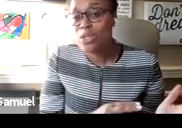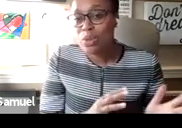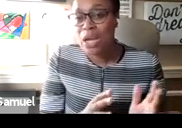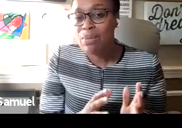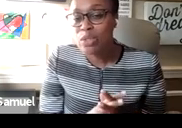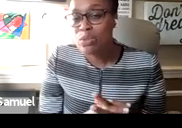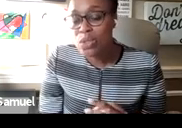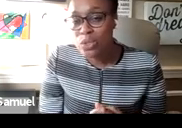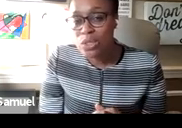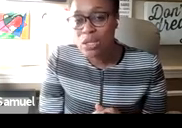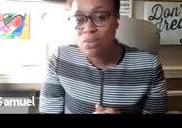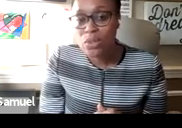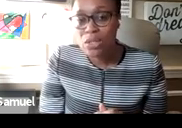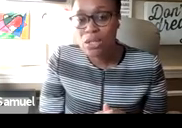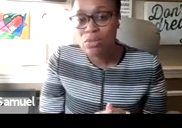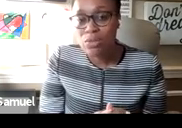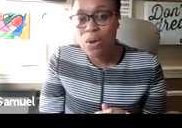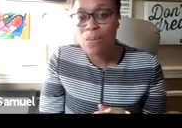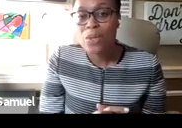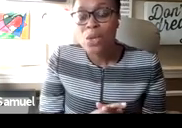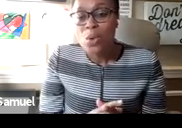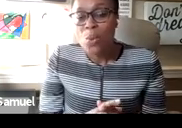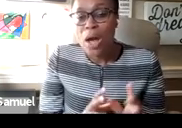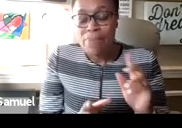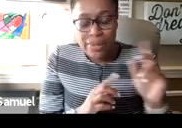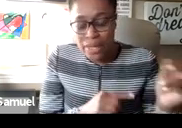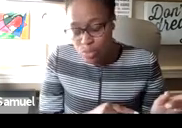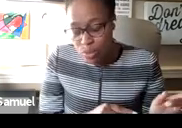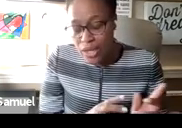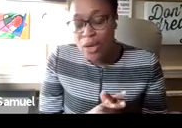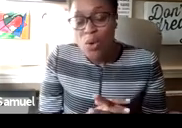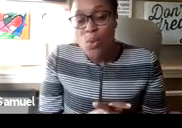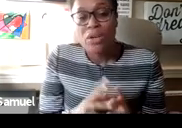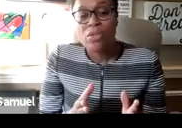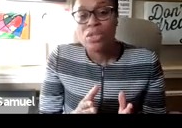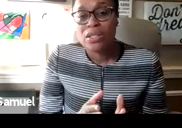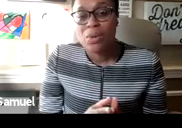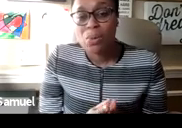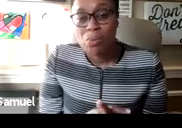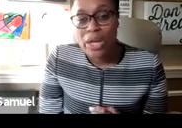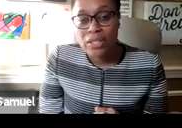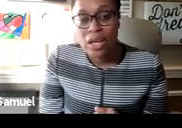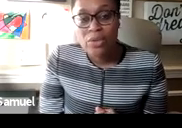fall or those that were able to return to in-person in the fall, in the spring.